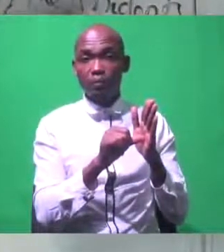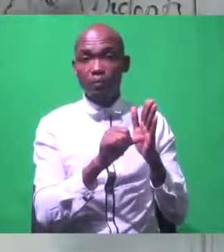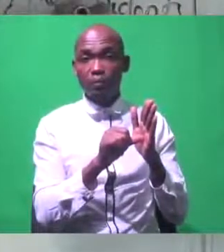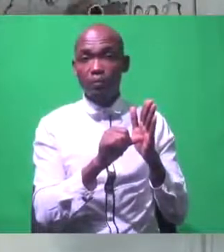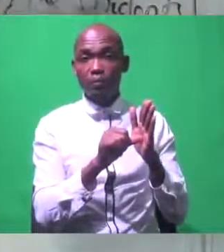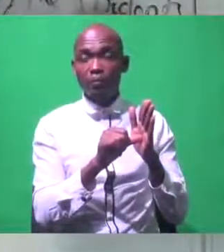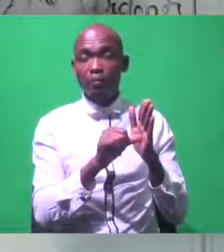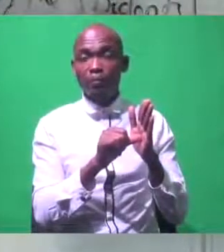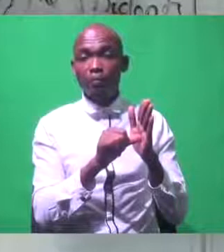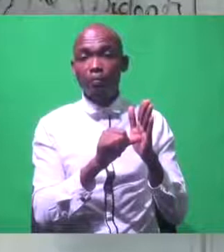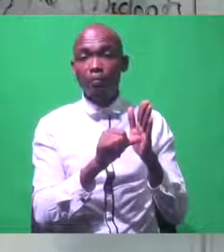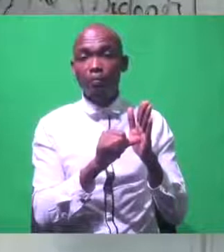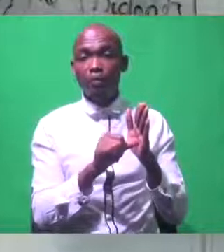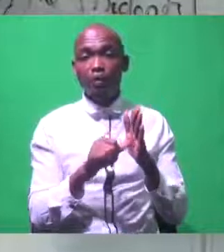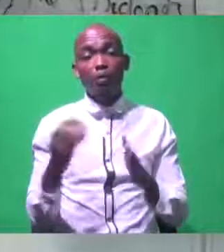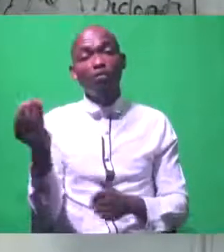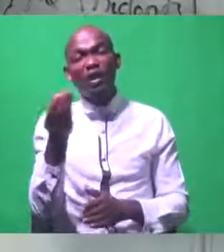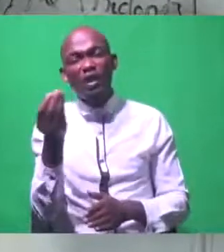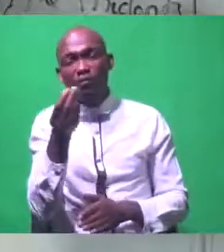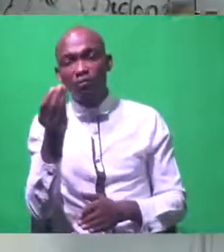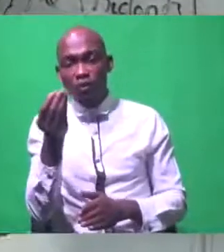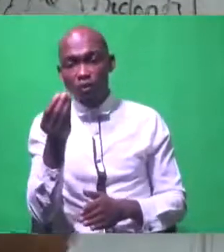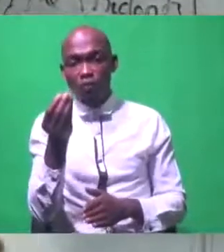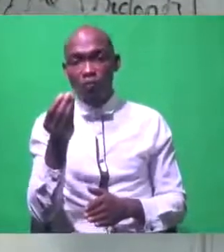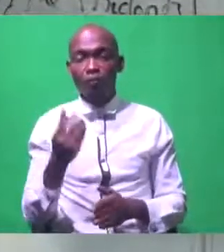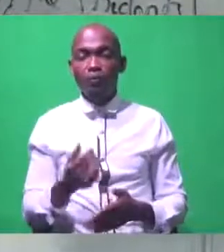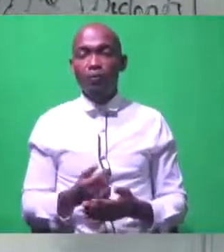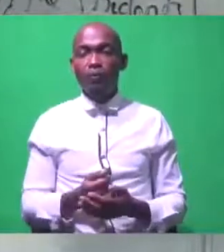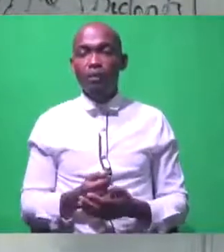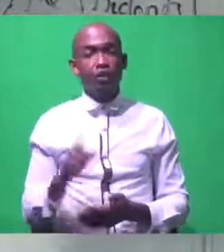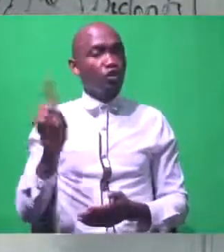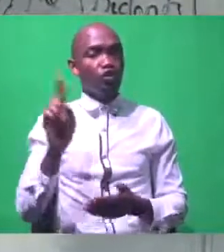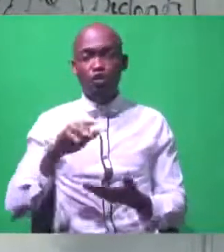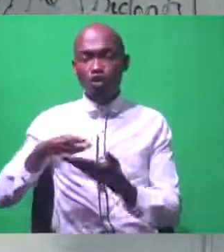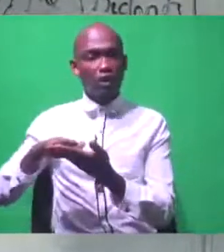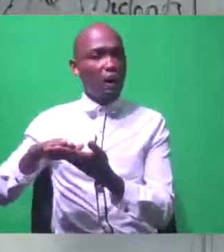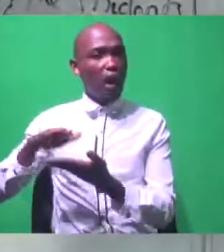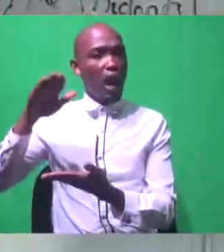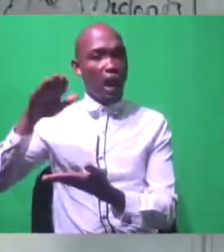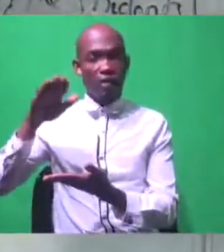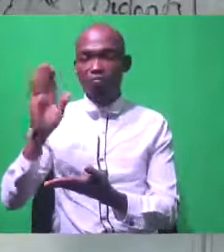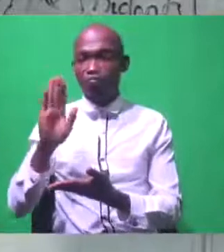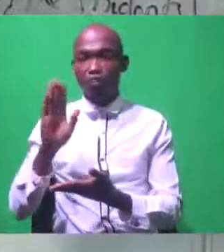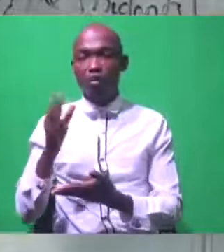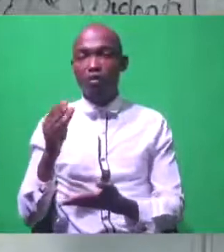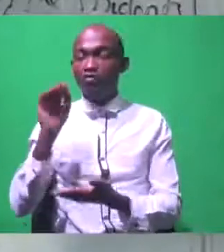was very few. Was not high, was very low.